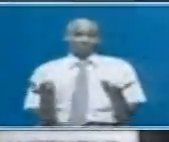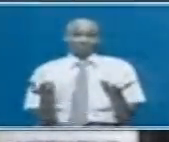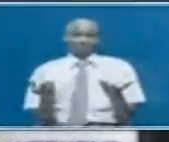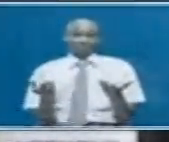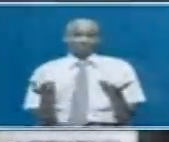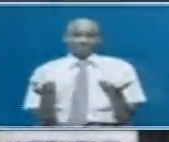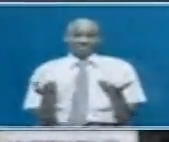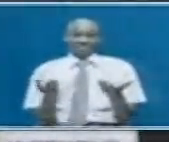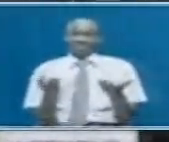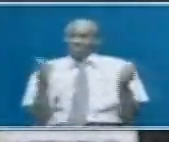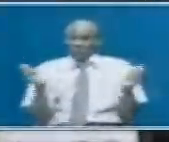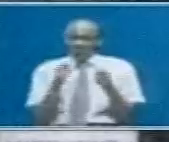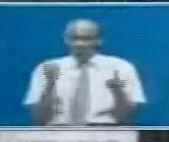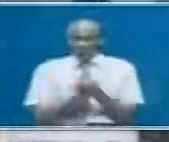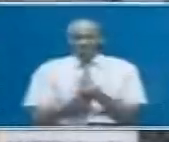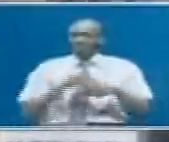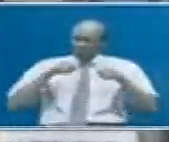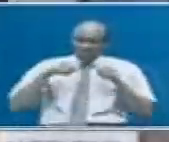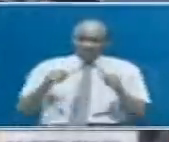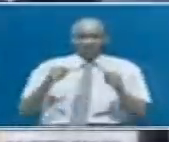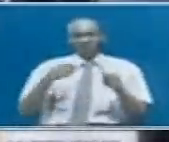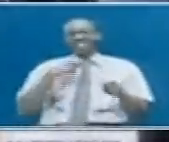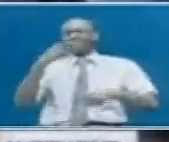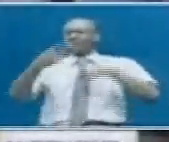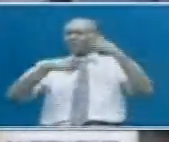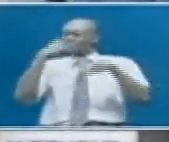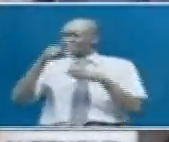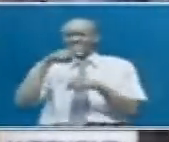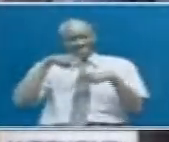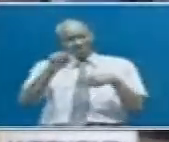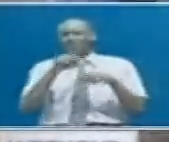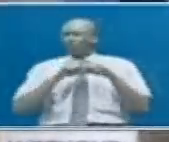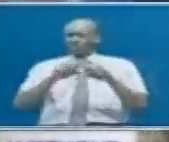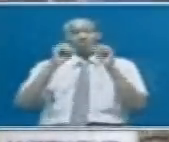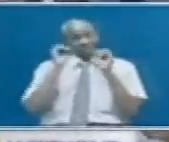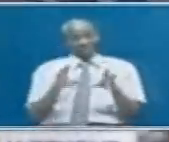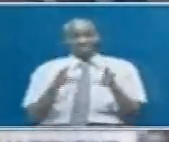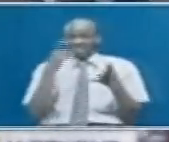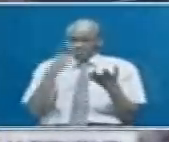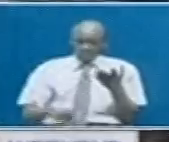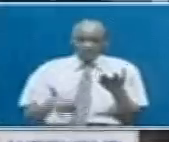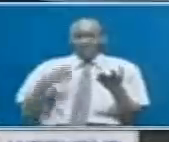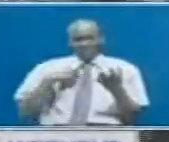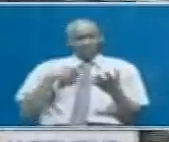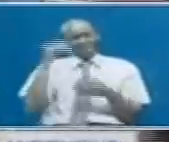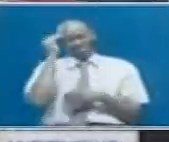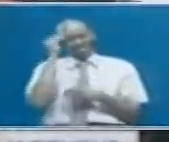Beliefs such as witchcraft continue to hamper development in different parts of the country with high levels of illiteracy.